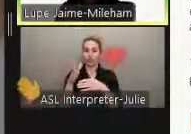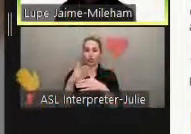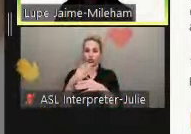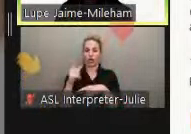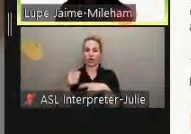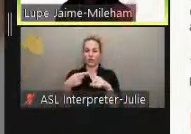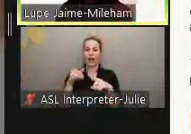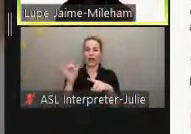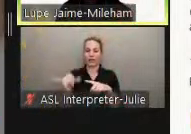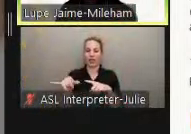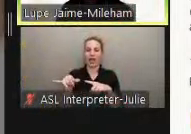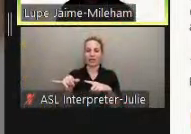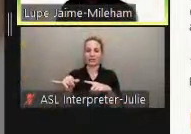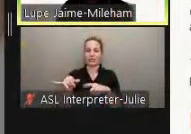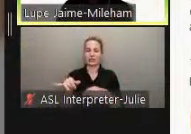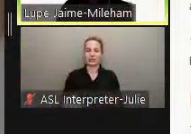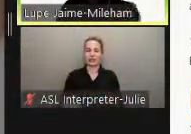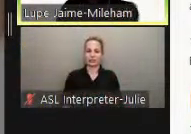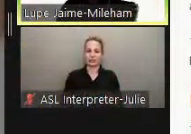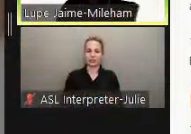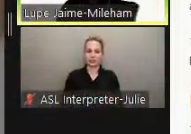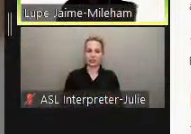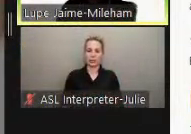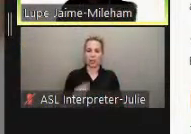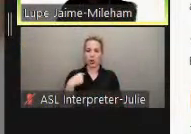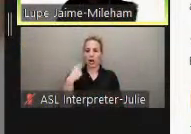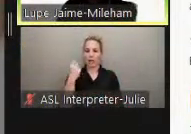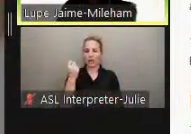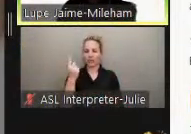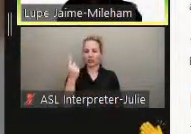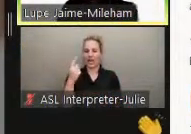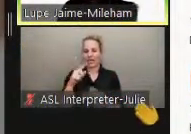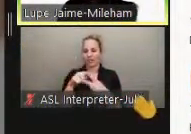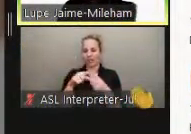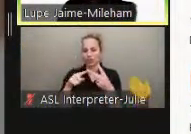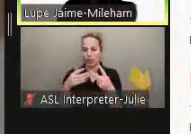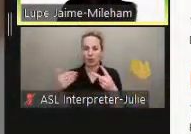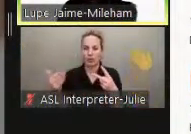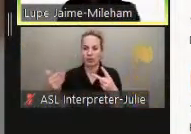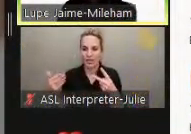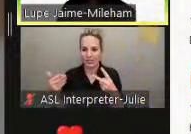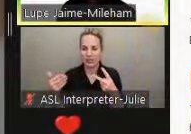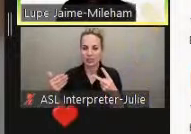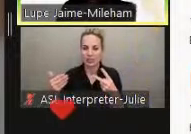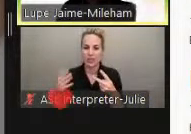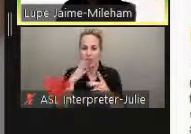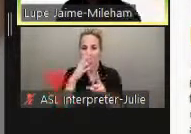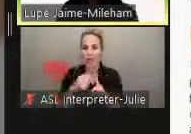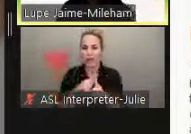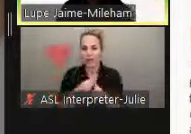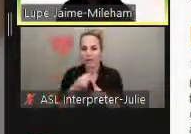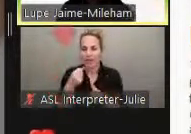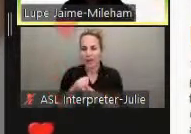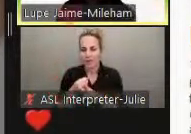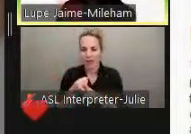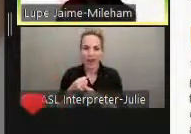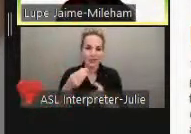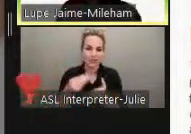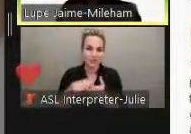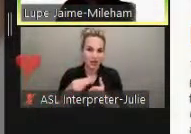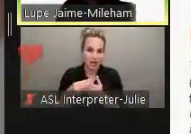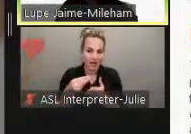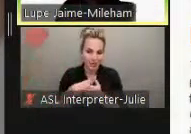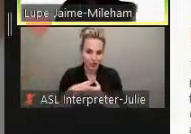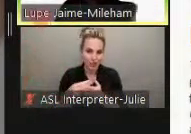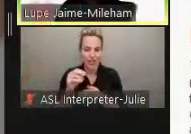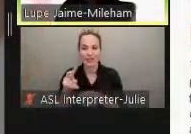that. I think what I'm hearing is both two things. One, it will impact financially,